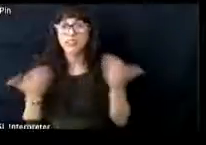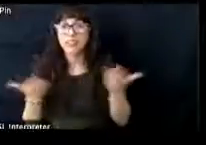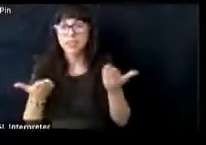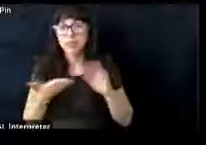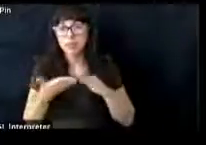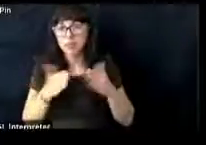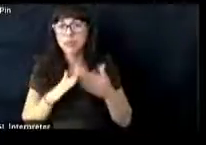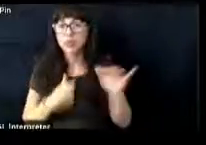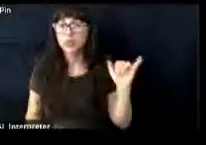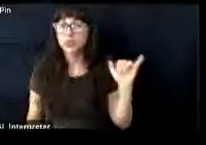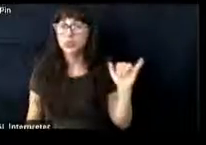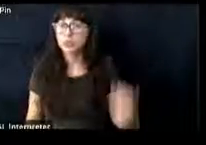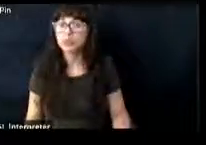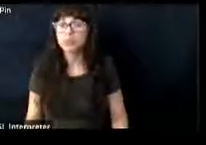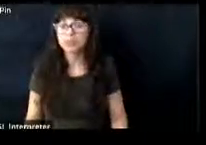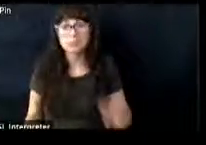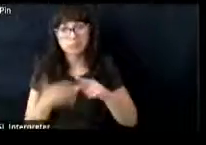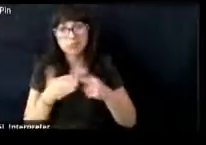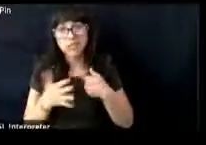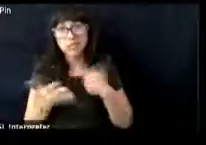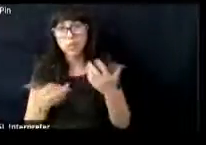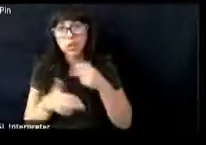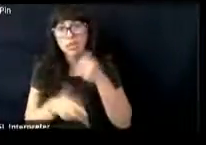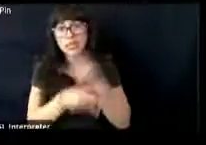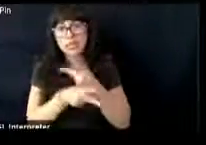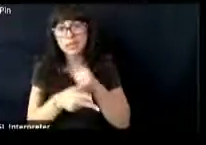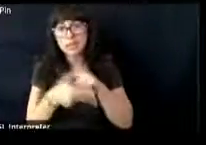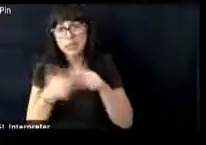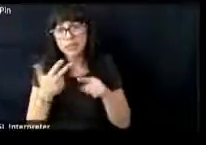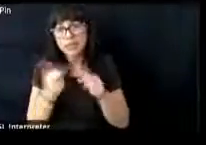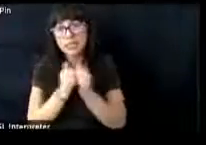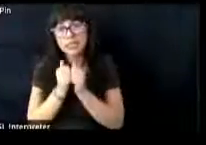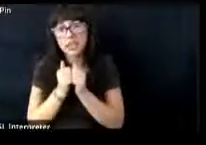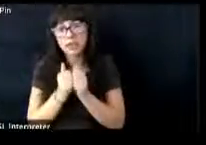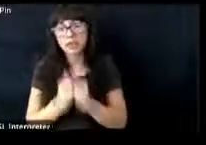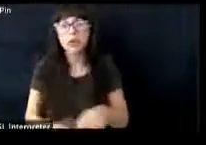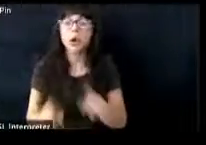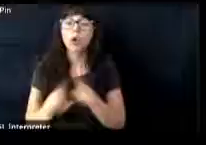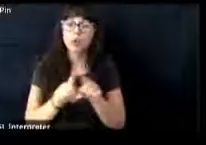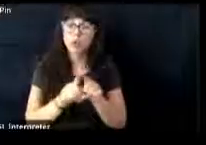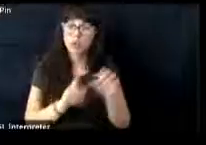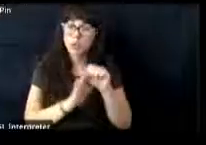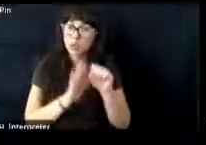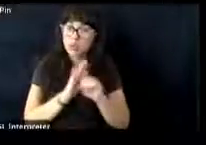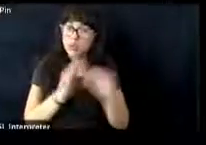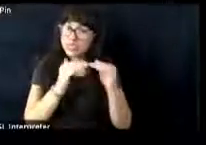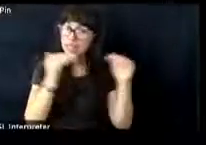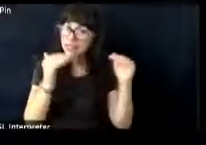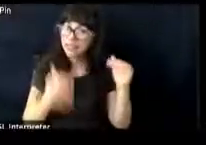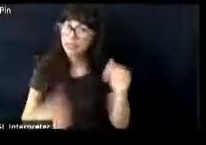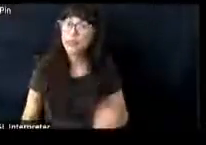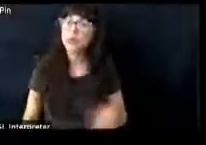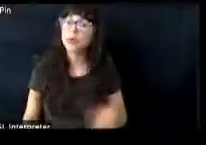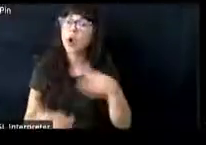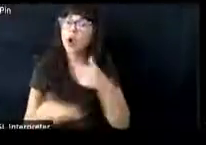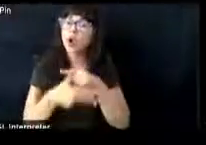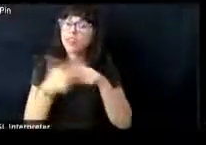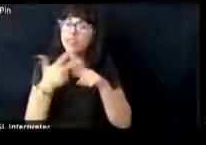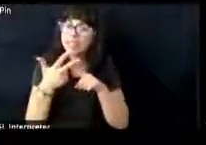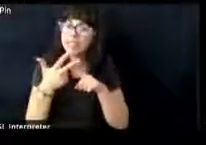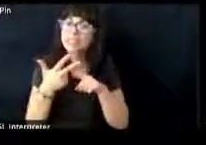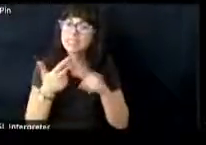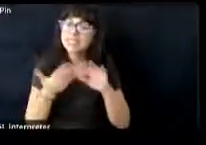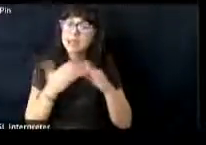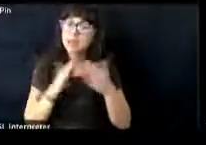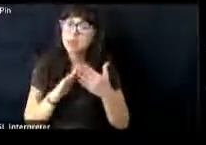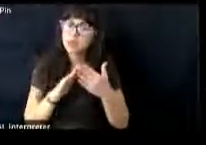communities. And so I'd like to keep these communities together. And also at the state level, all three of these communities have an